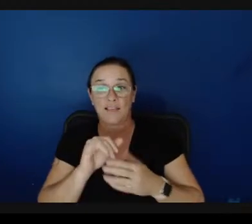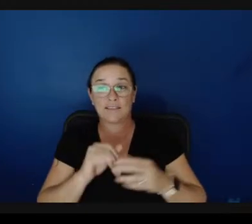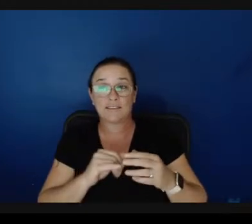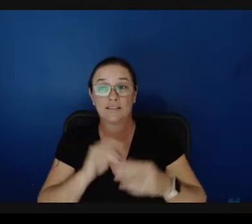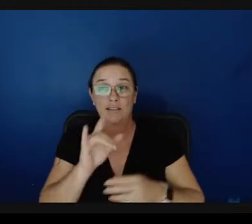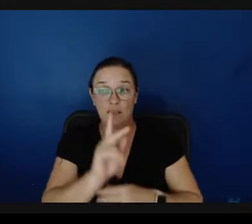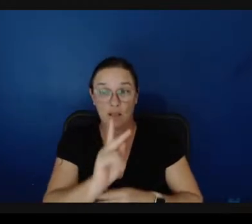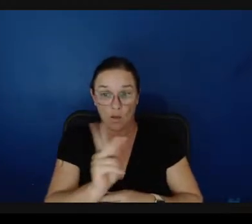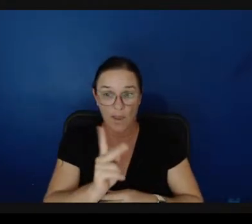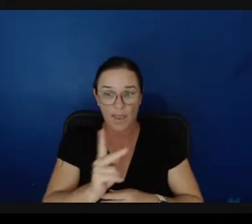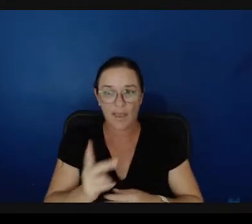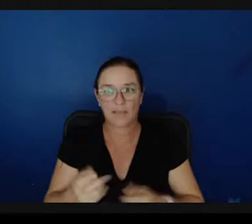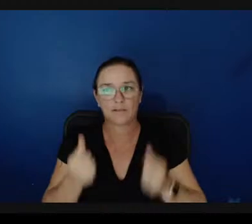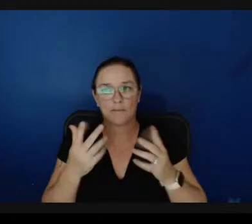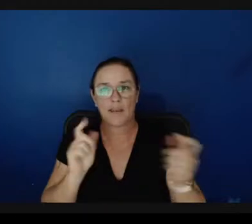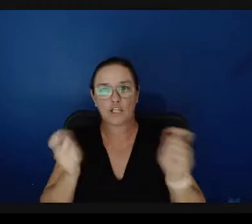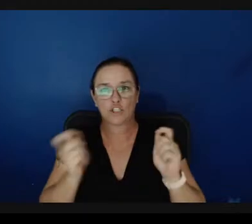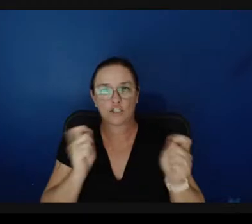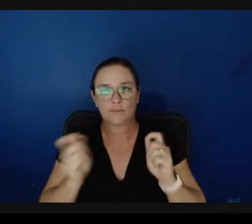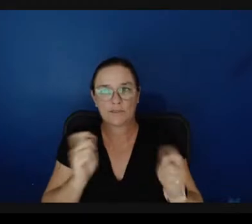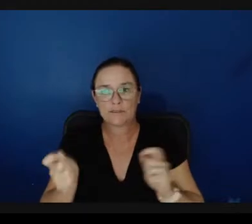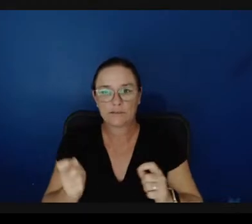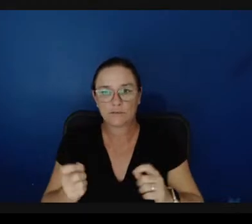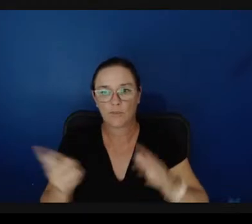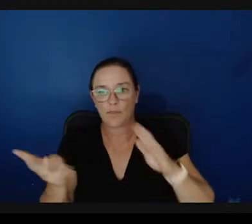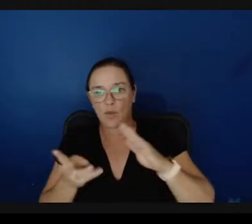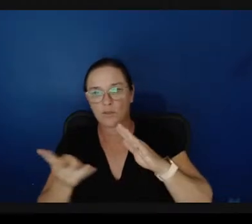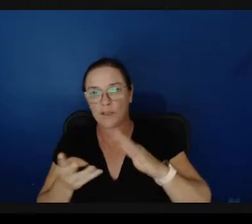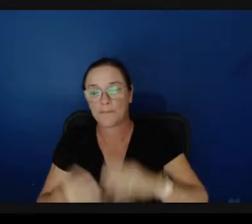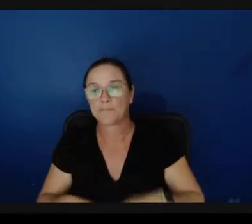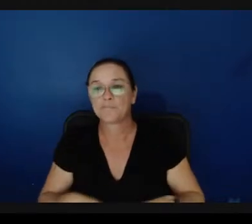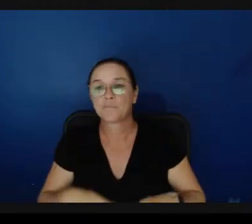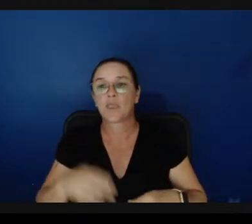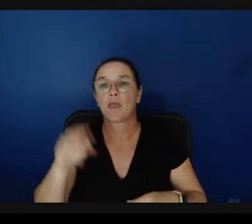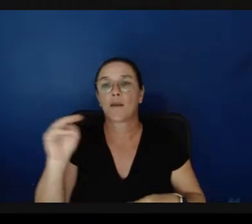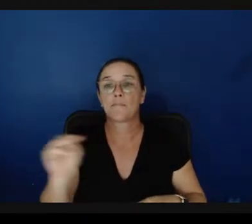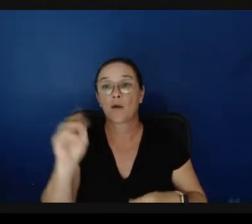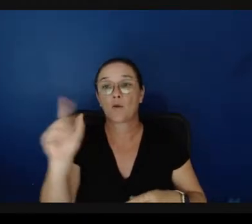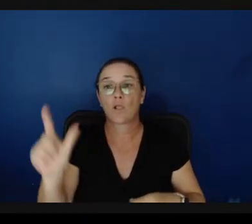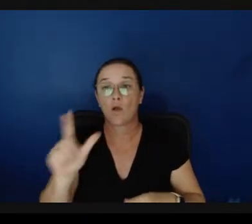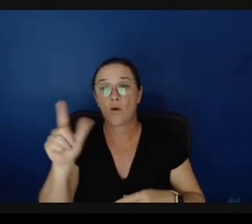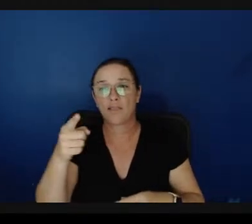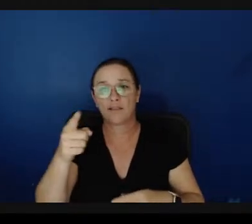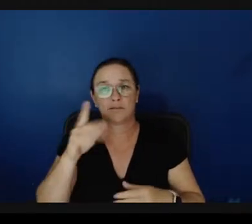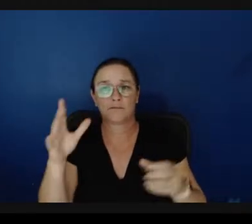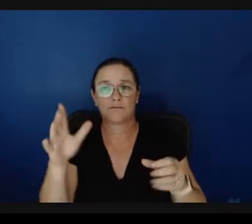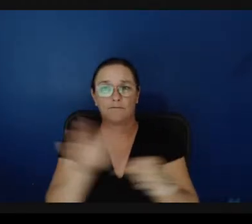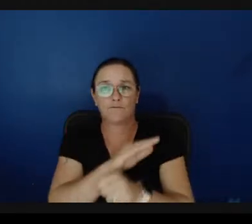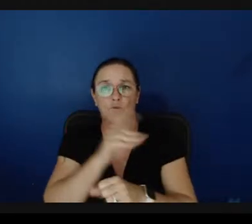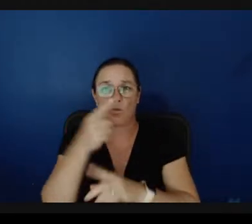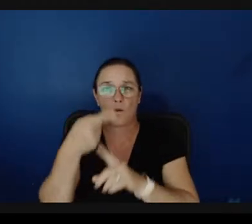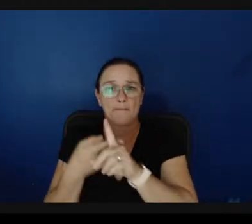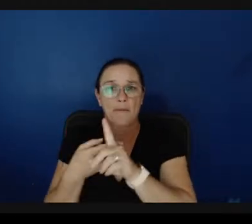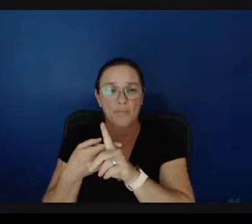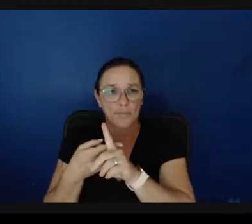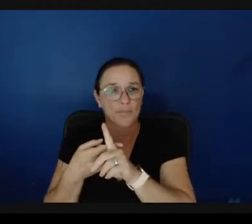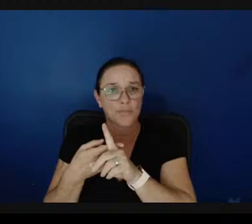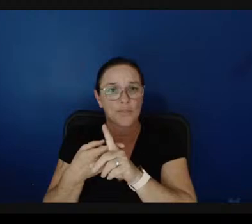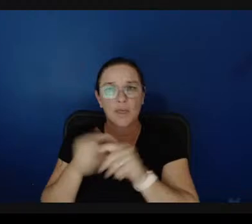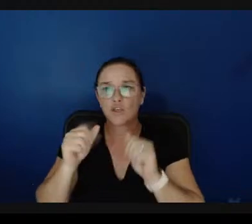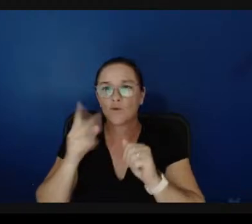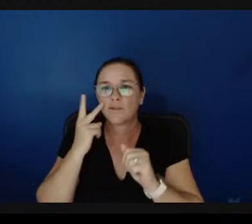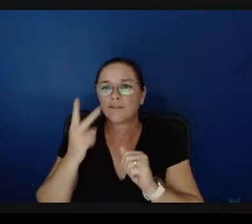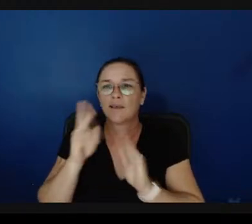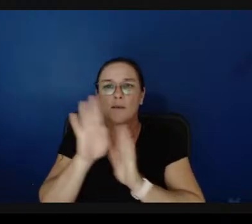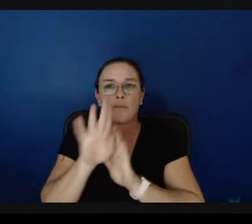and pulsing of the magma coming into it. On Mauna Loa, this is the whole last month of earthquakes. You see a background